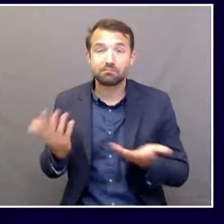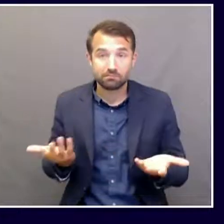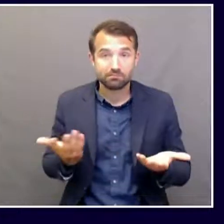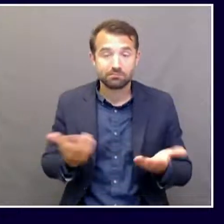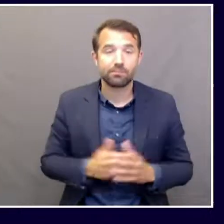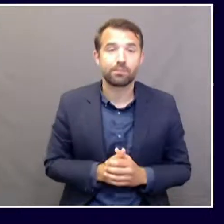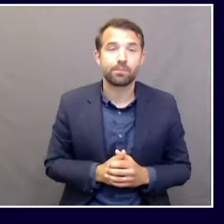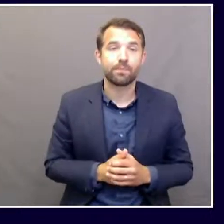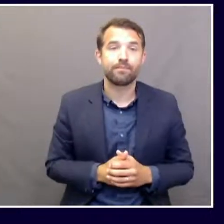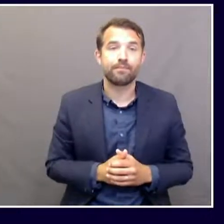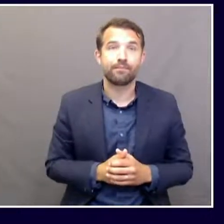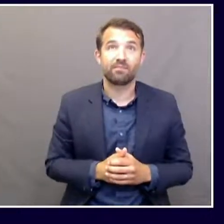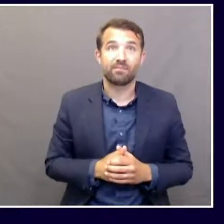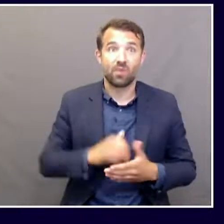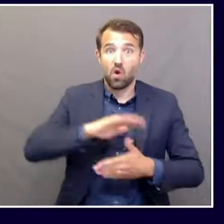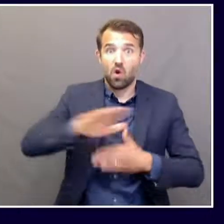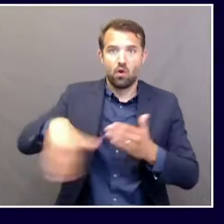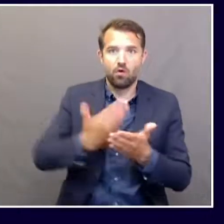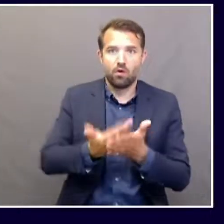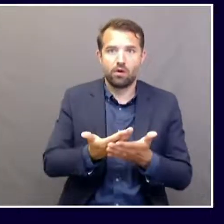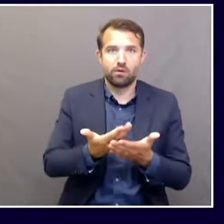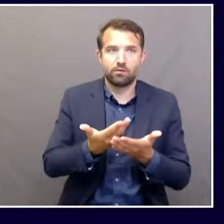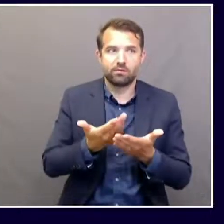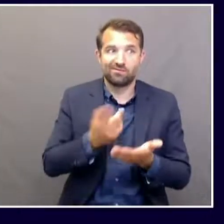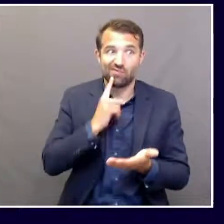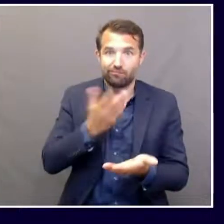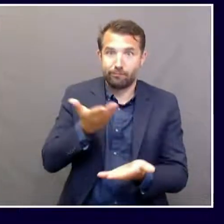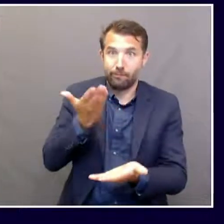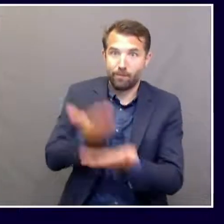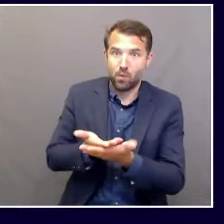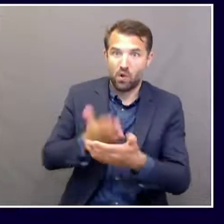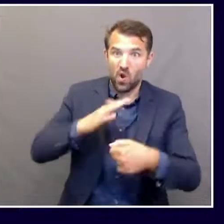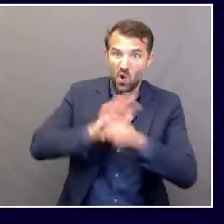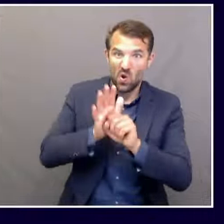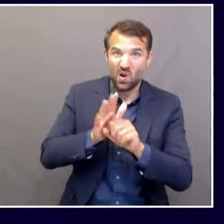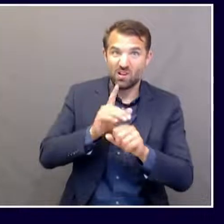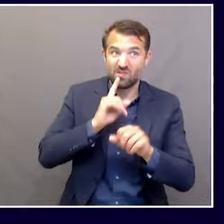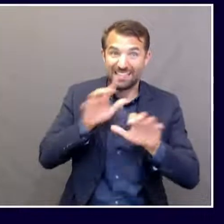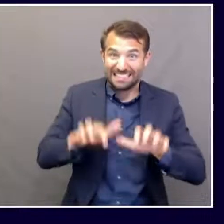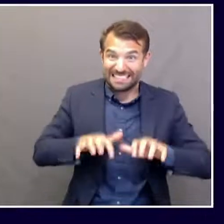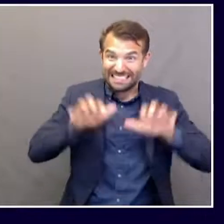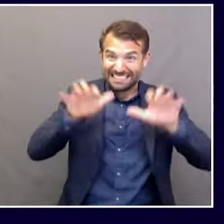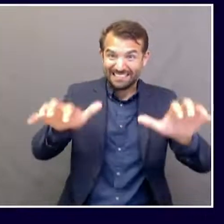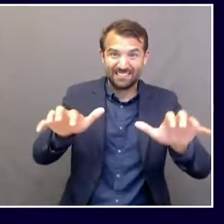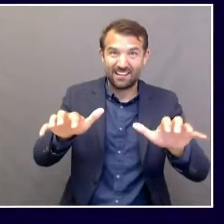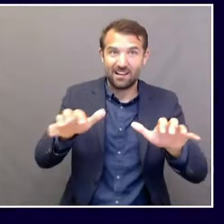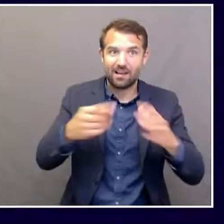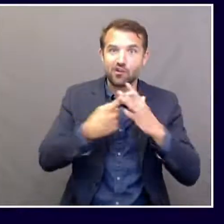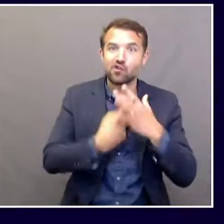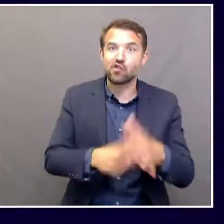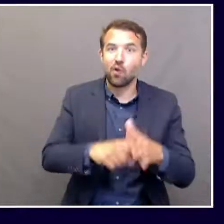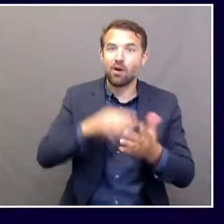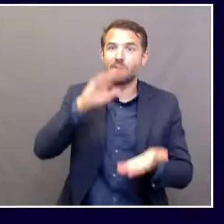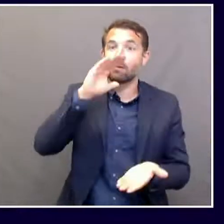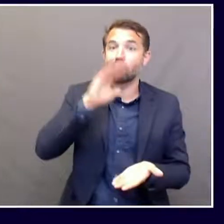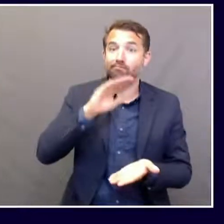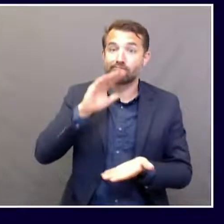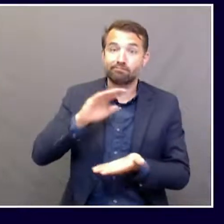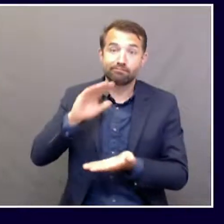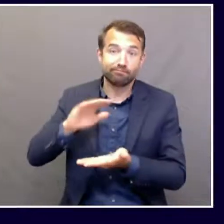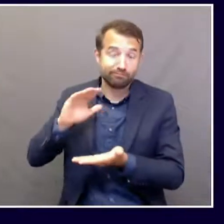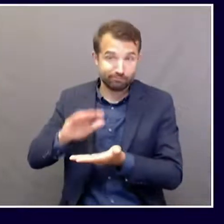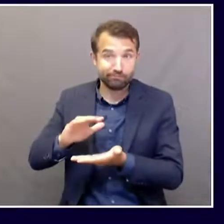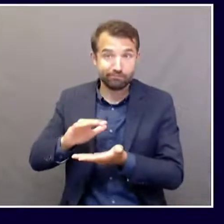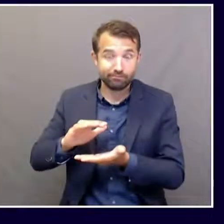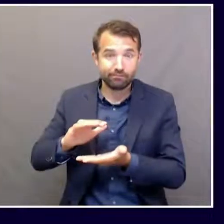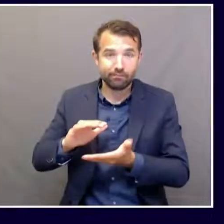fact that the virus levels were starting to decrease, in part because of widespread vaccination rates. That is what enabled Maine